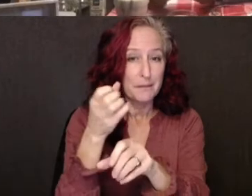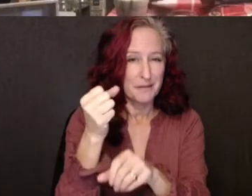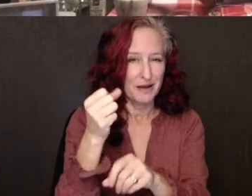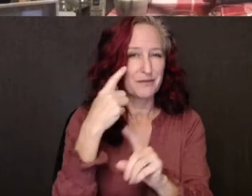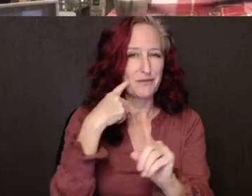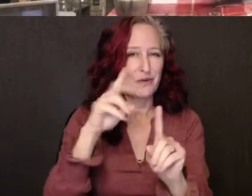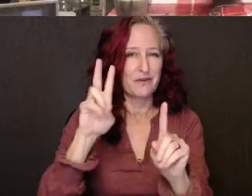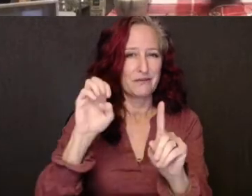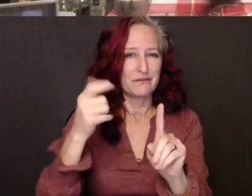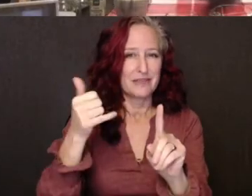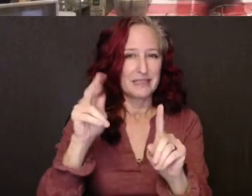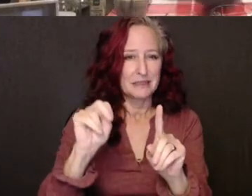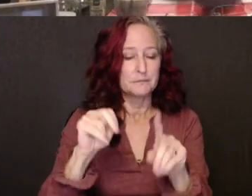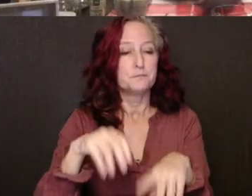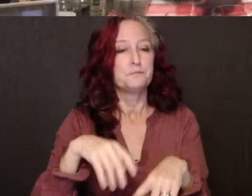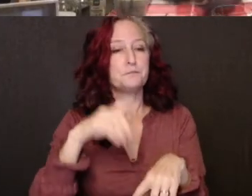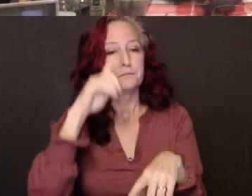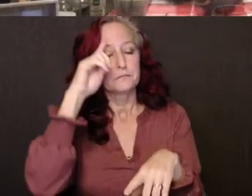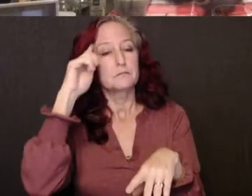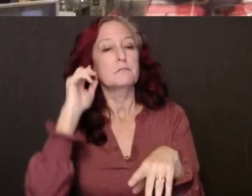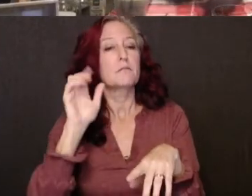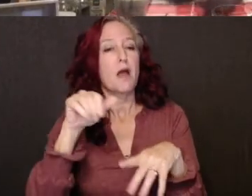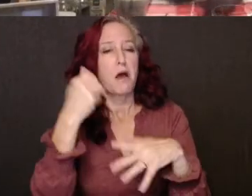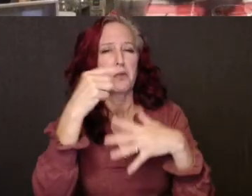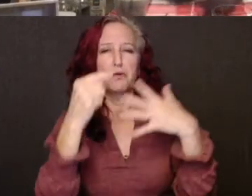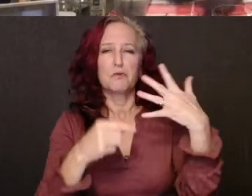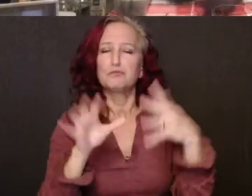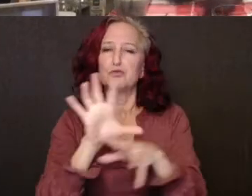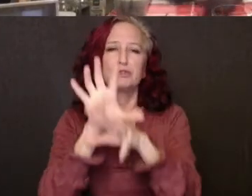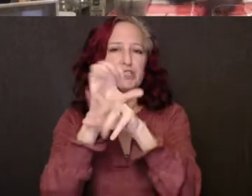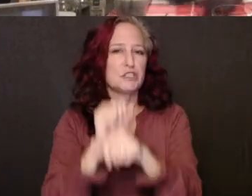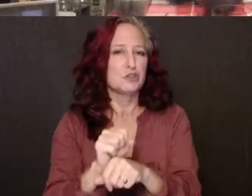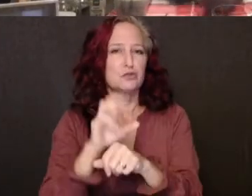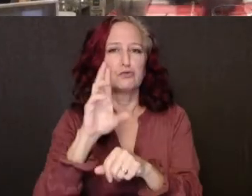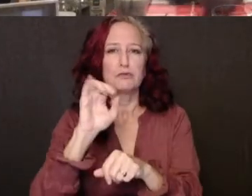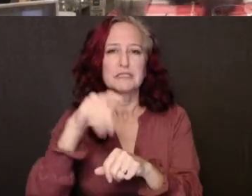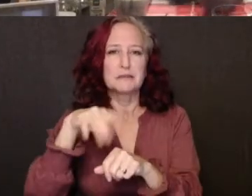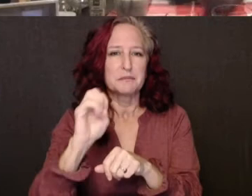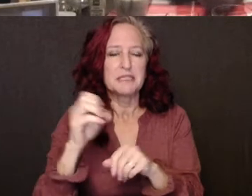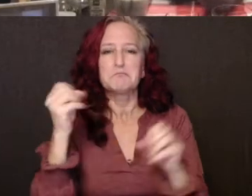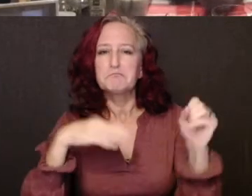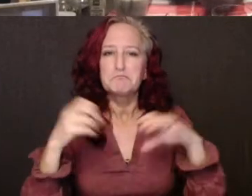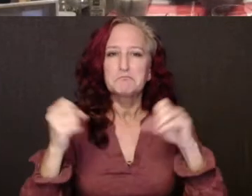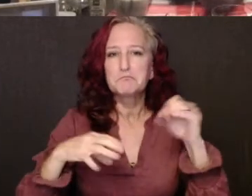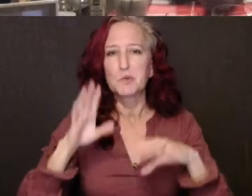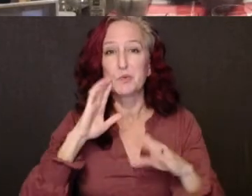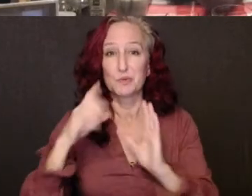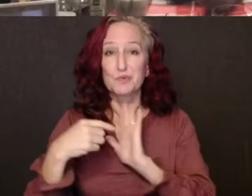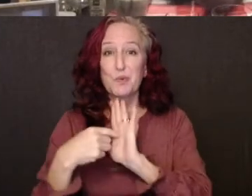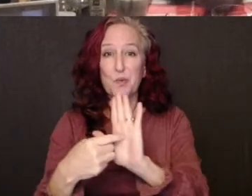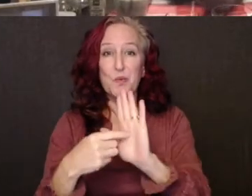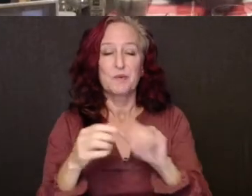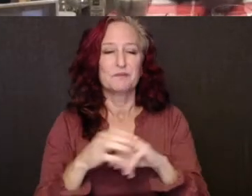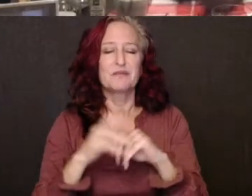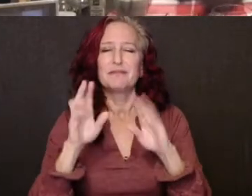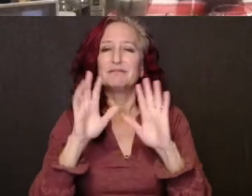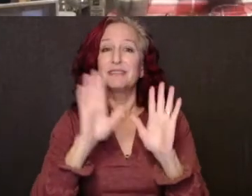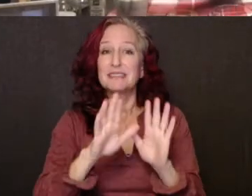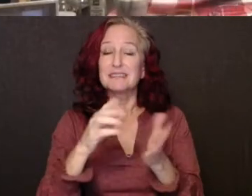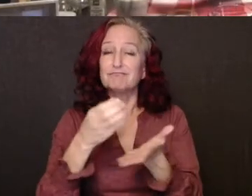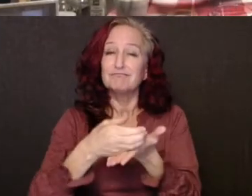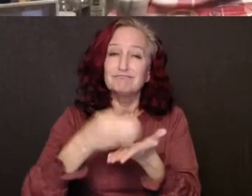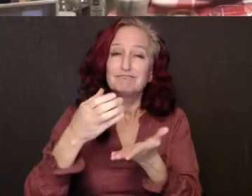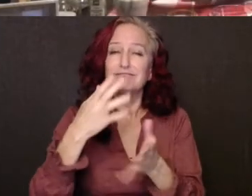as sago. So it's like sago is kind of like, I would say they're similar to tapioca pearls. And you could get this at like your local